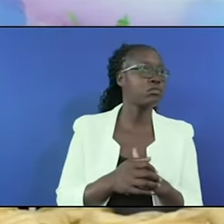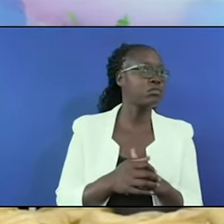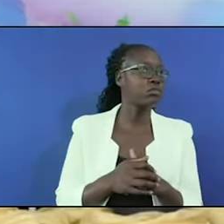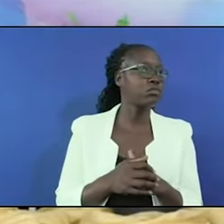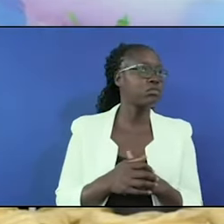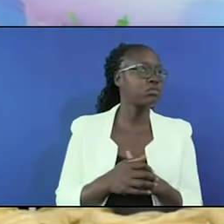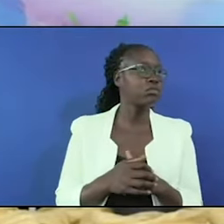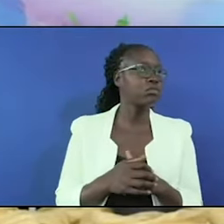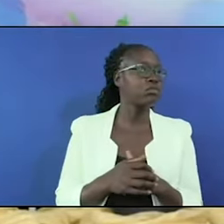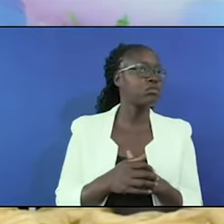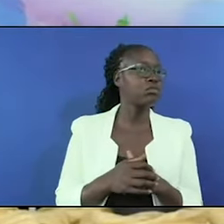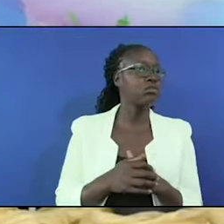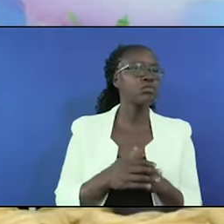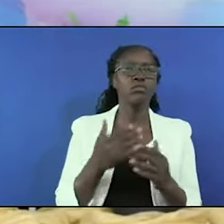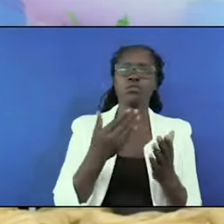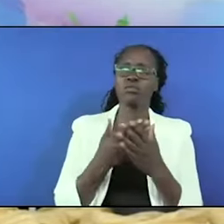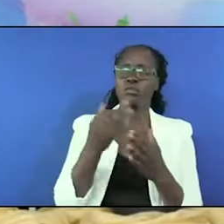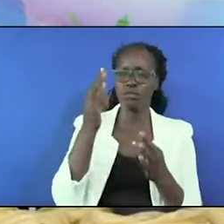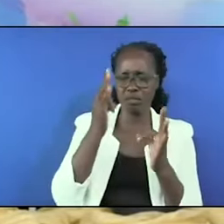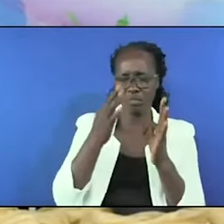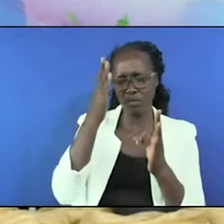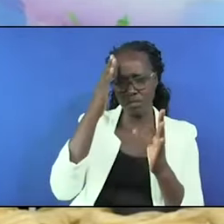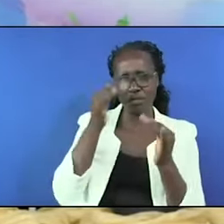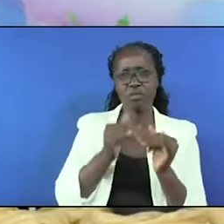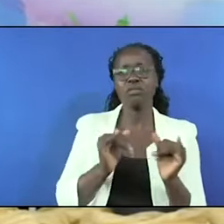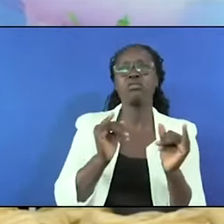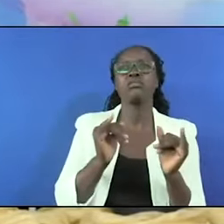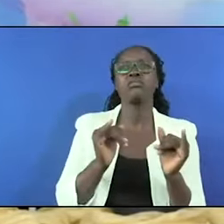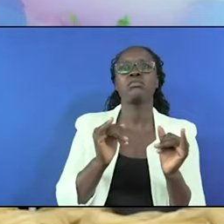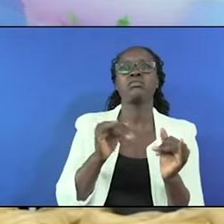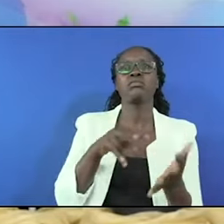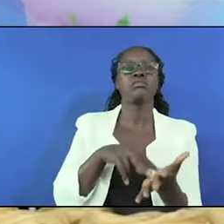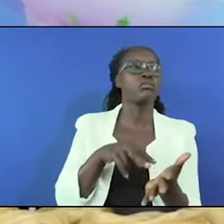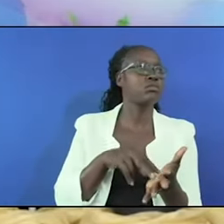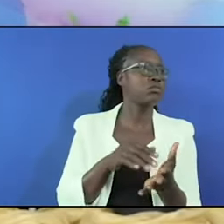And wonderful. Thank you, my sister. If you know you try at least to give 10%, stand up.